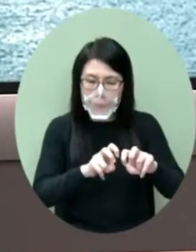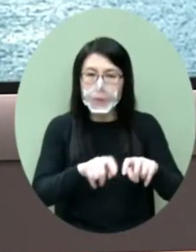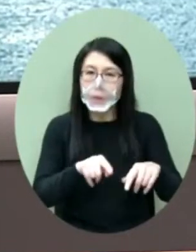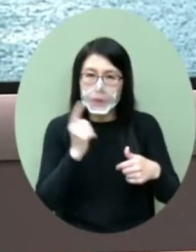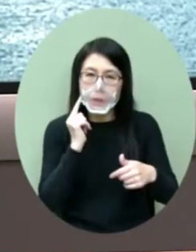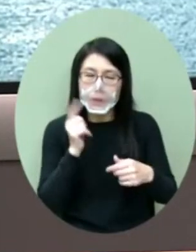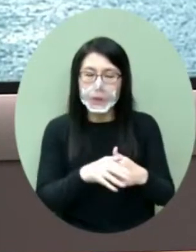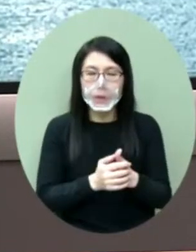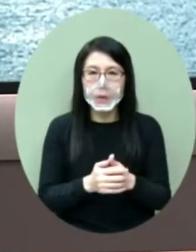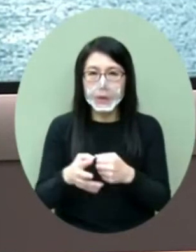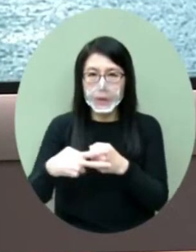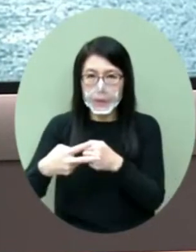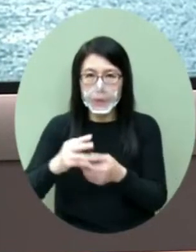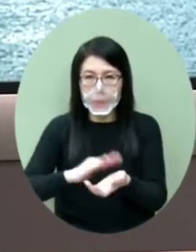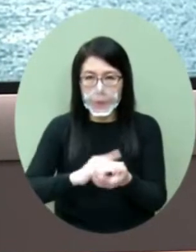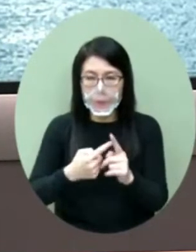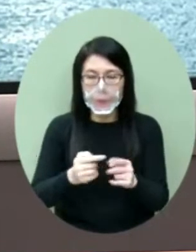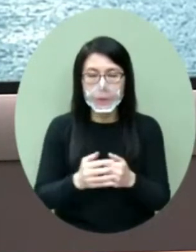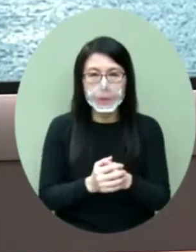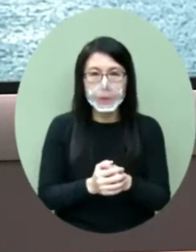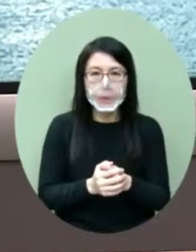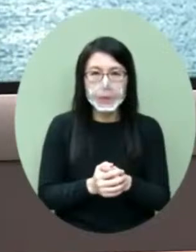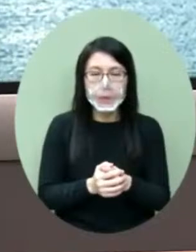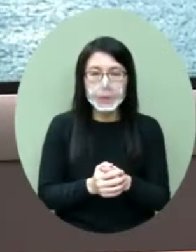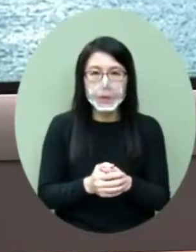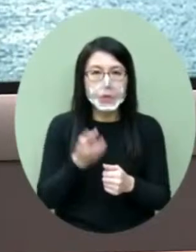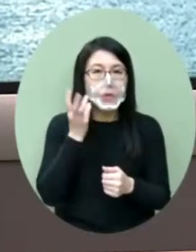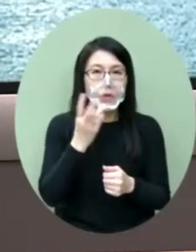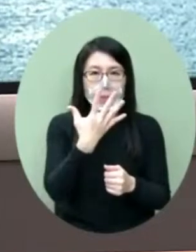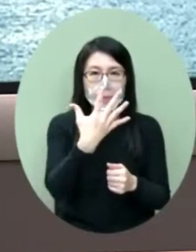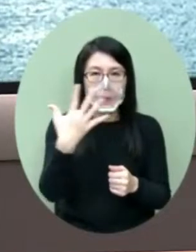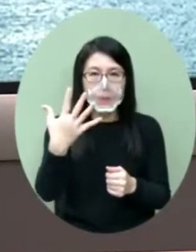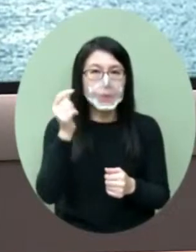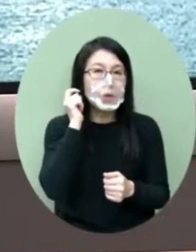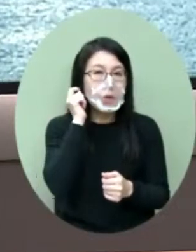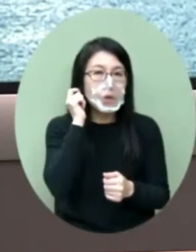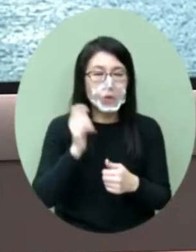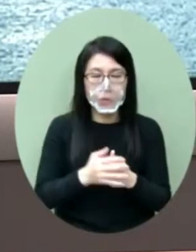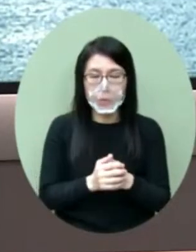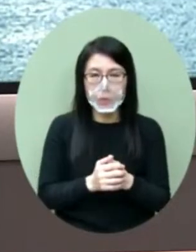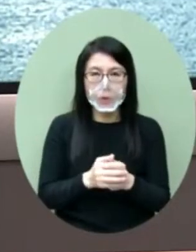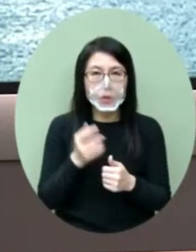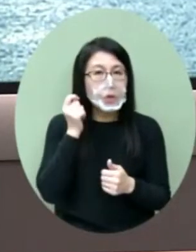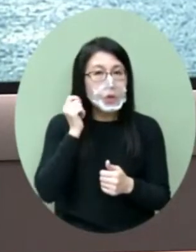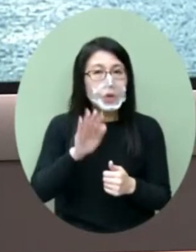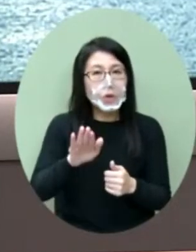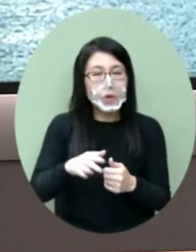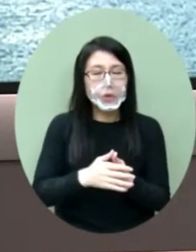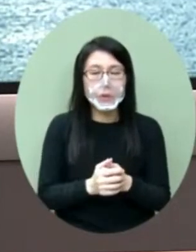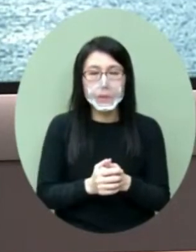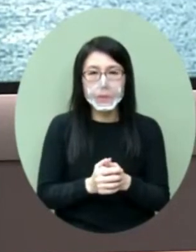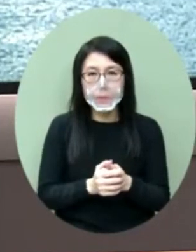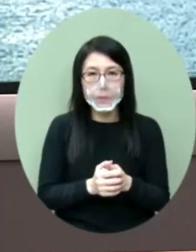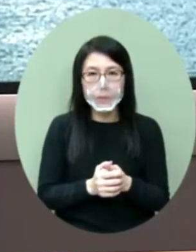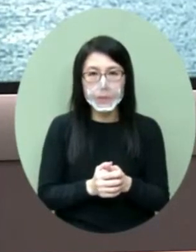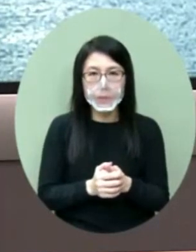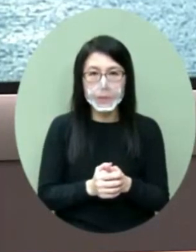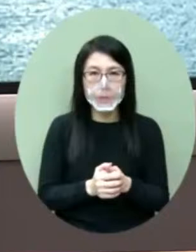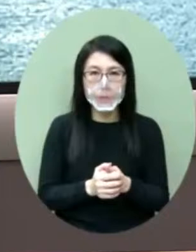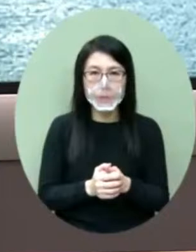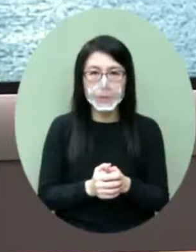heart valve, and also a cancer case. The age is a bit young. The other one is a 55-year-old female